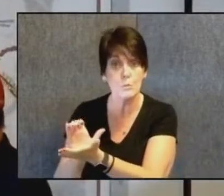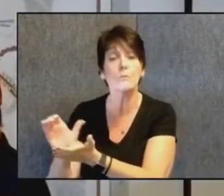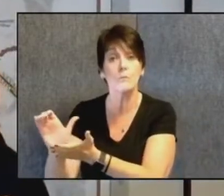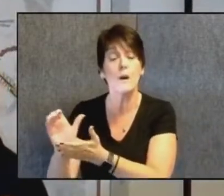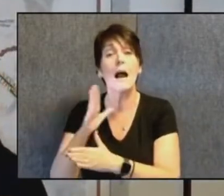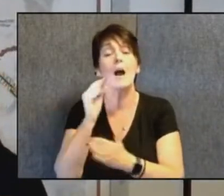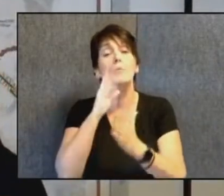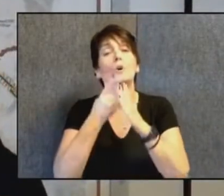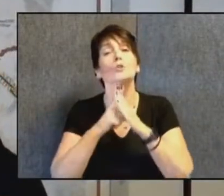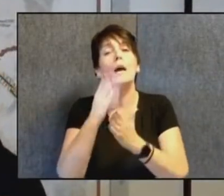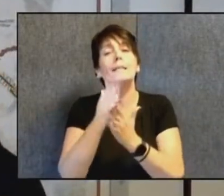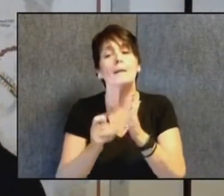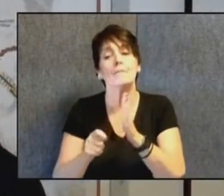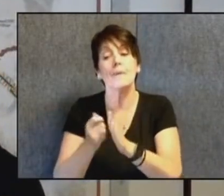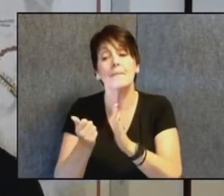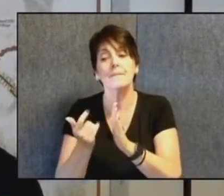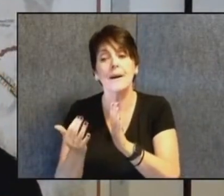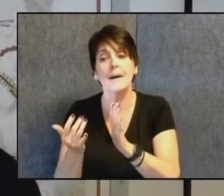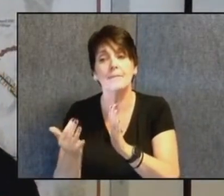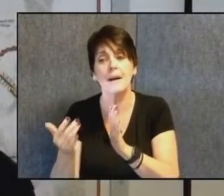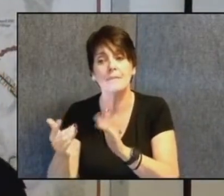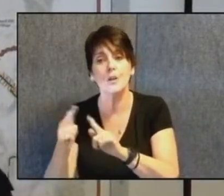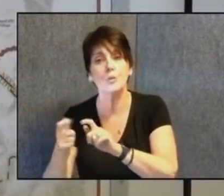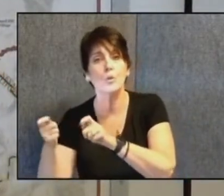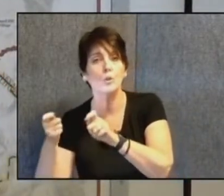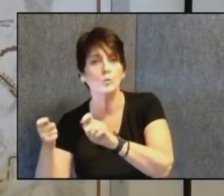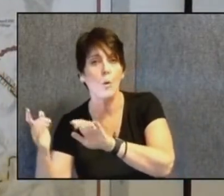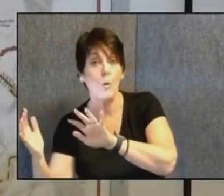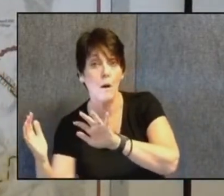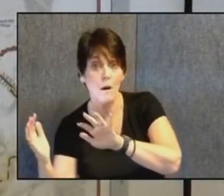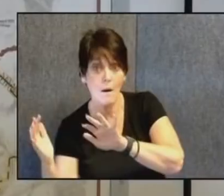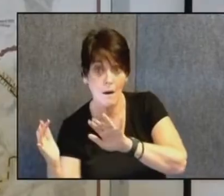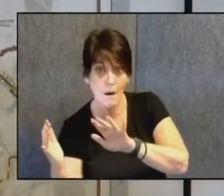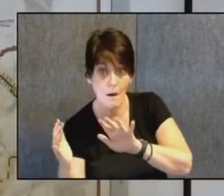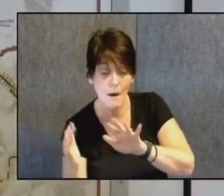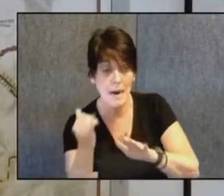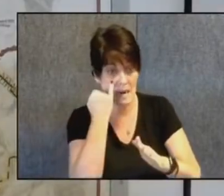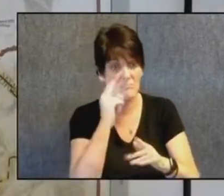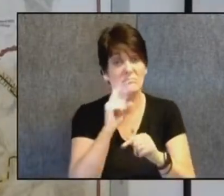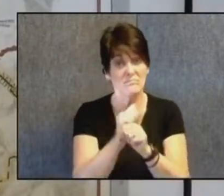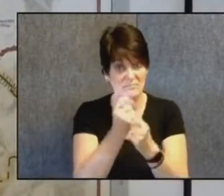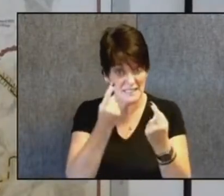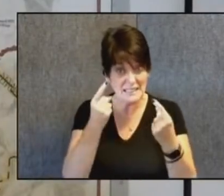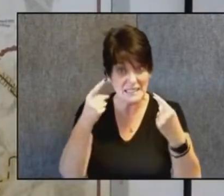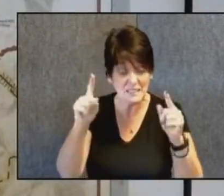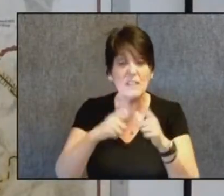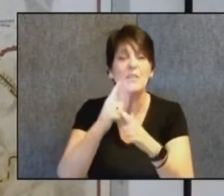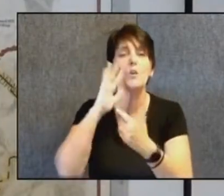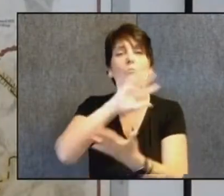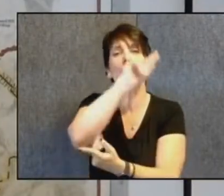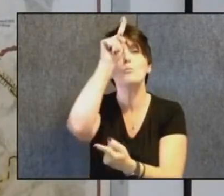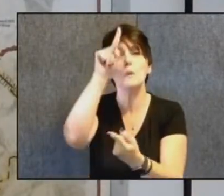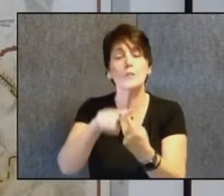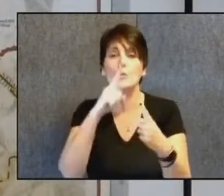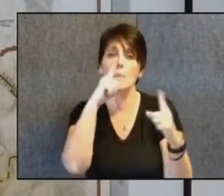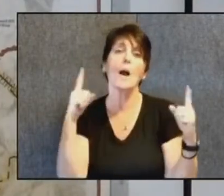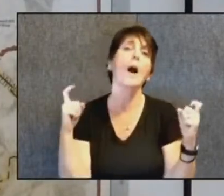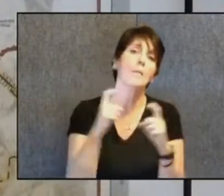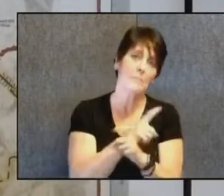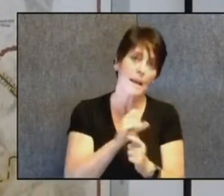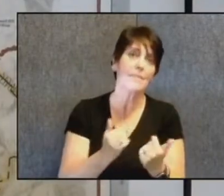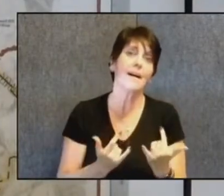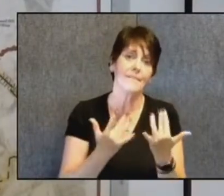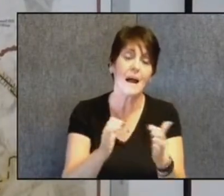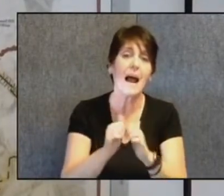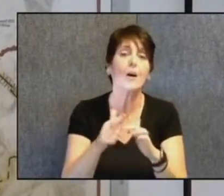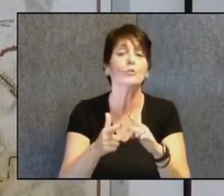we'll start some firing on that tonight. But if this is successful, it'll reduce the complexity of this firing